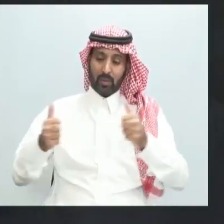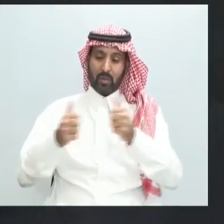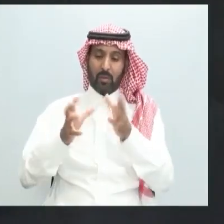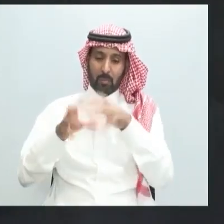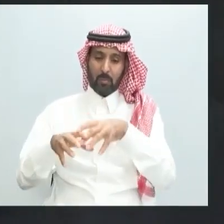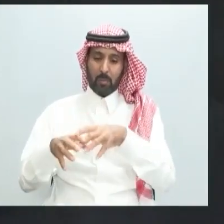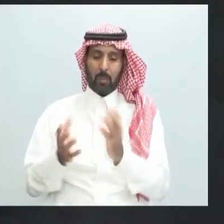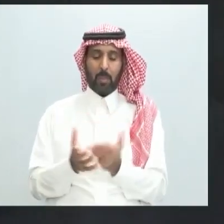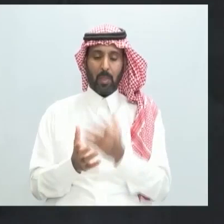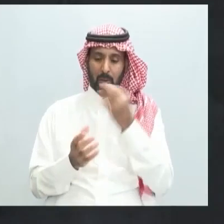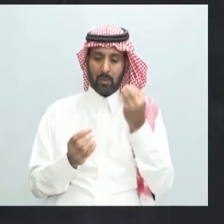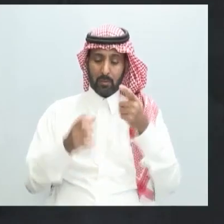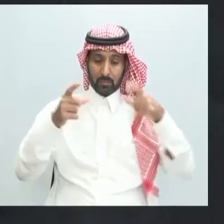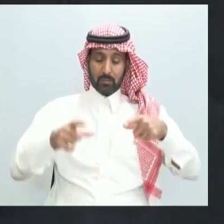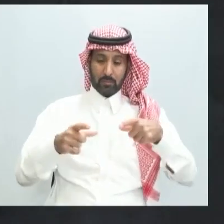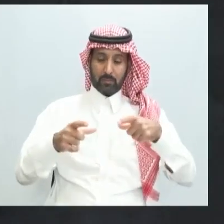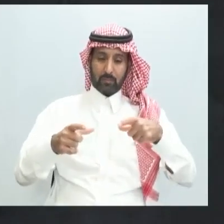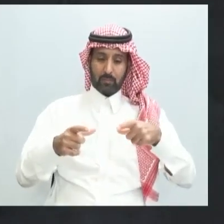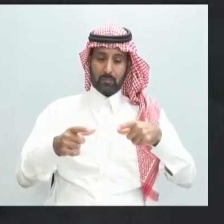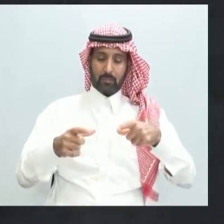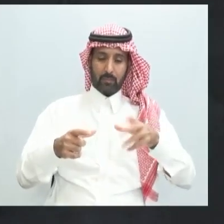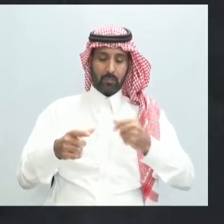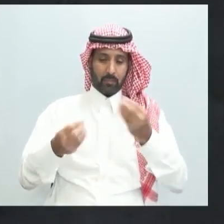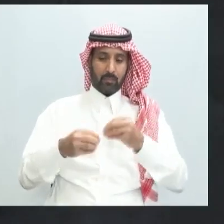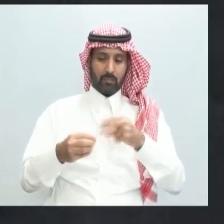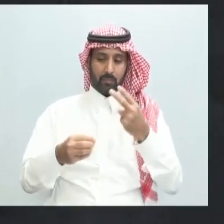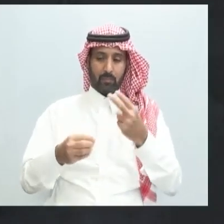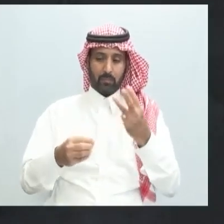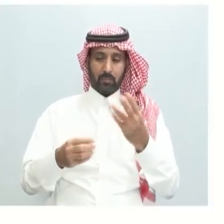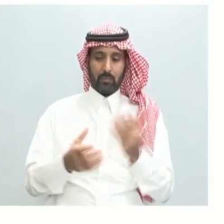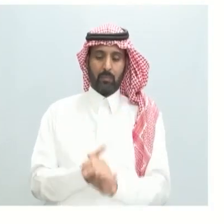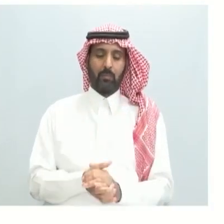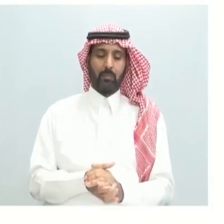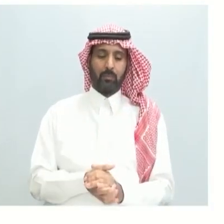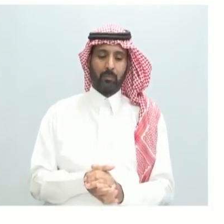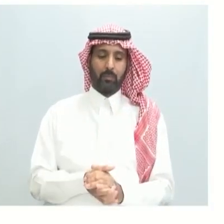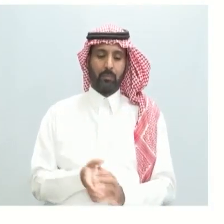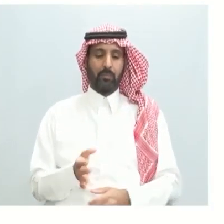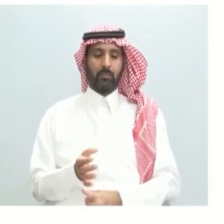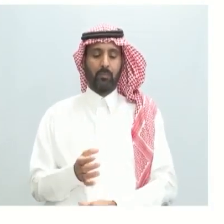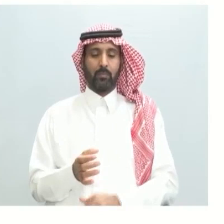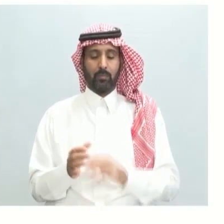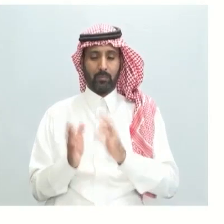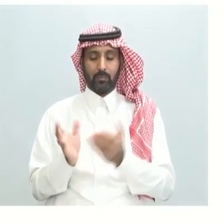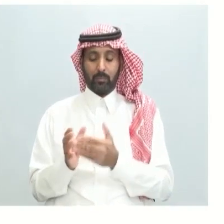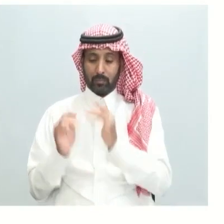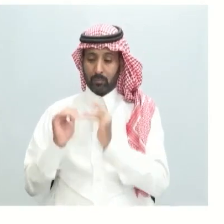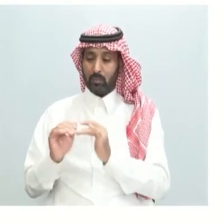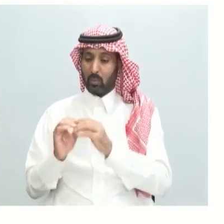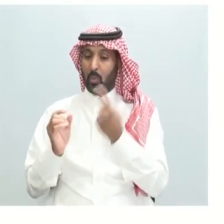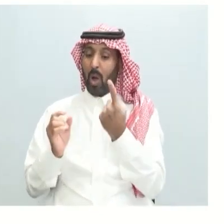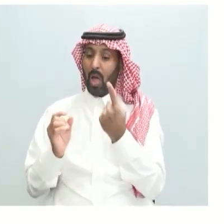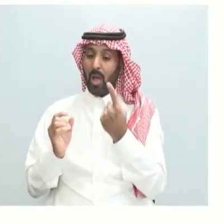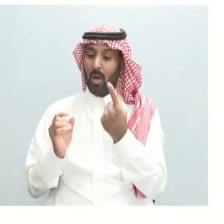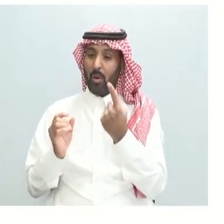the hut itself, but it's usually not more than 3 or maybe even 2 rooms. So the whole hut